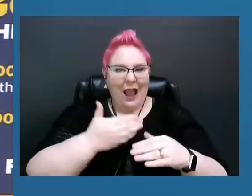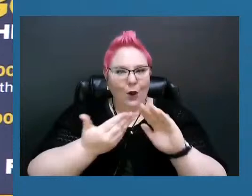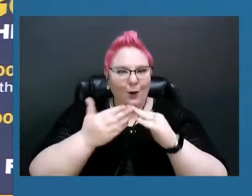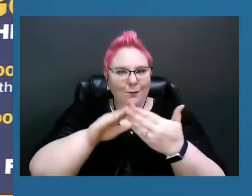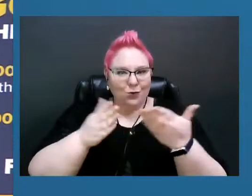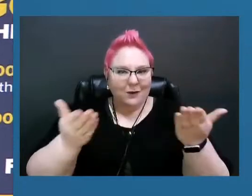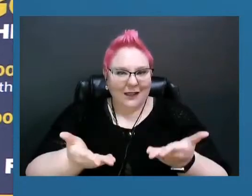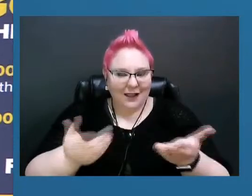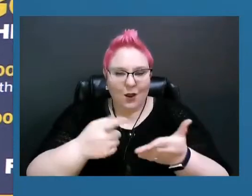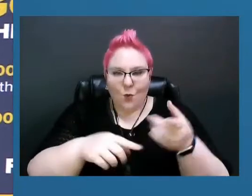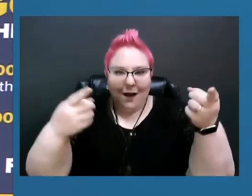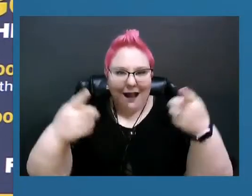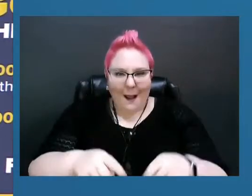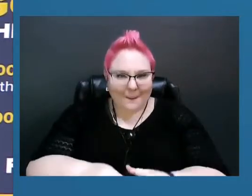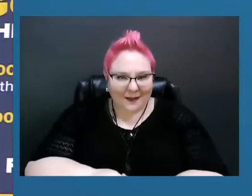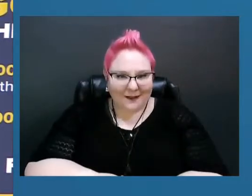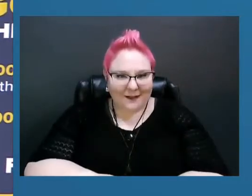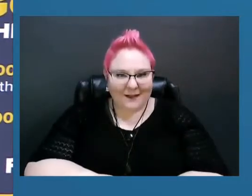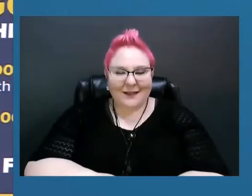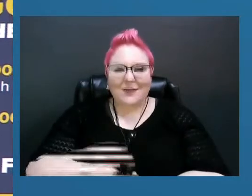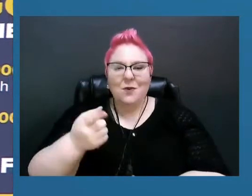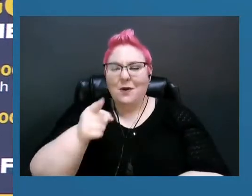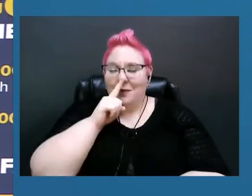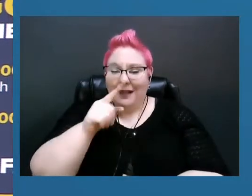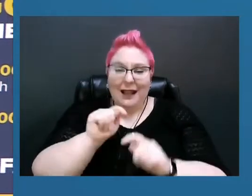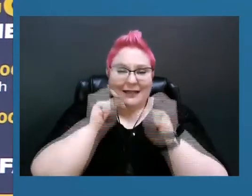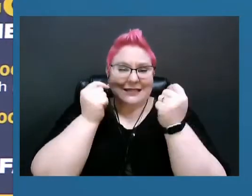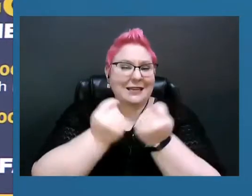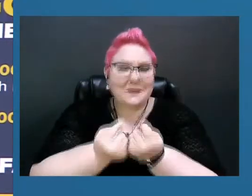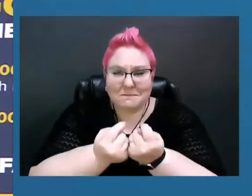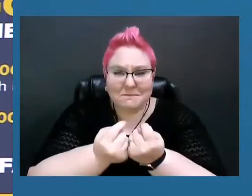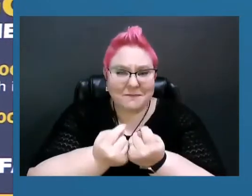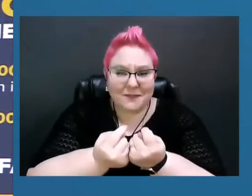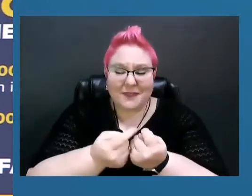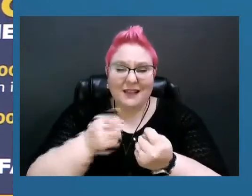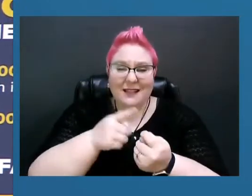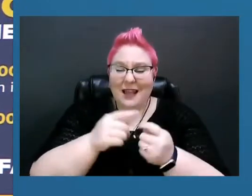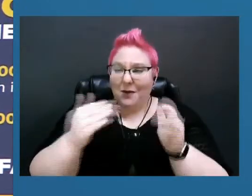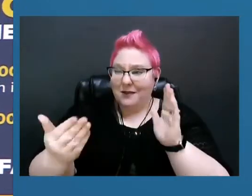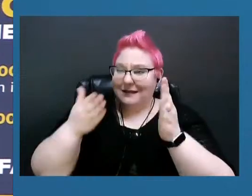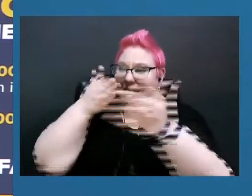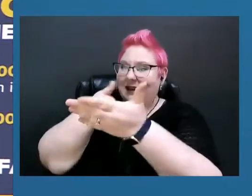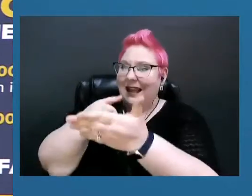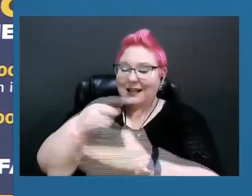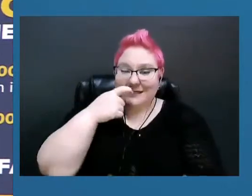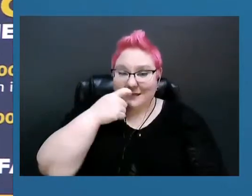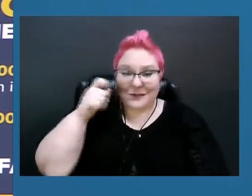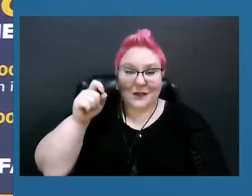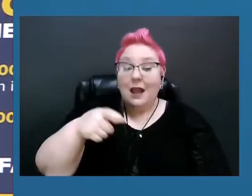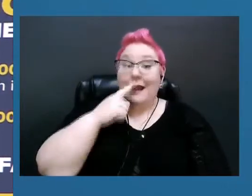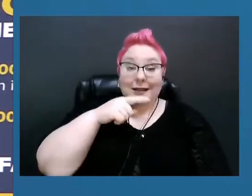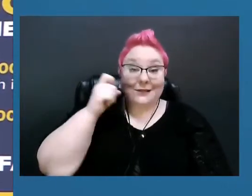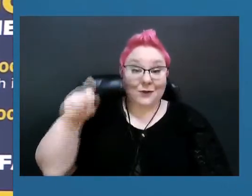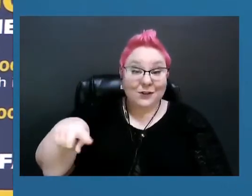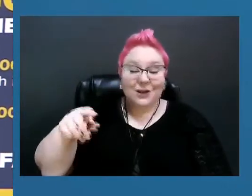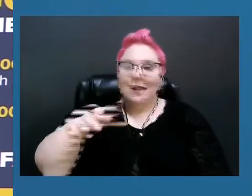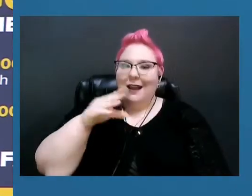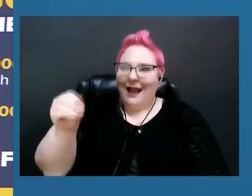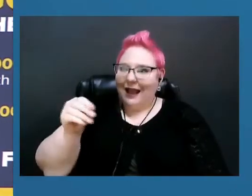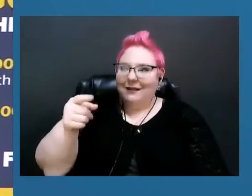happening when a small, scrappy team stood up to the entrenched interests, Russia, and won.